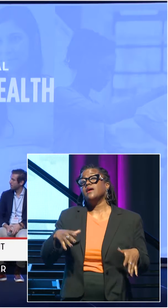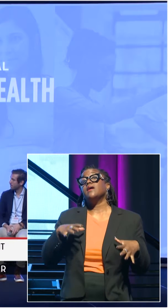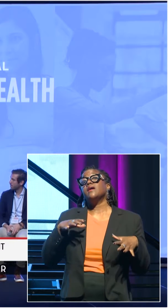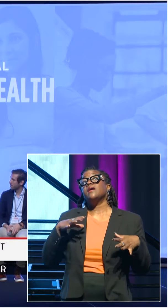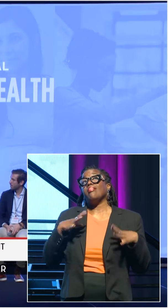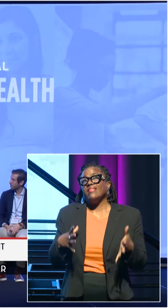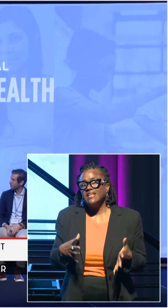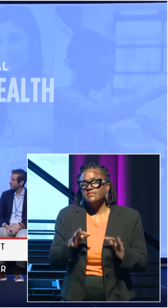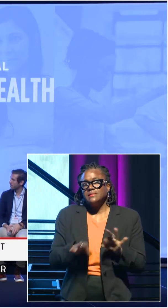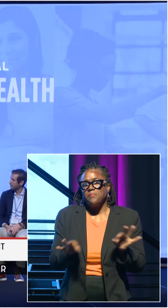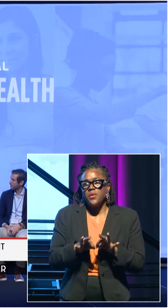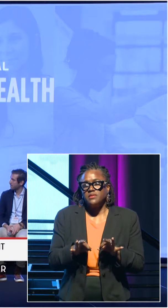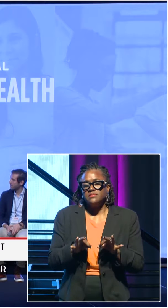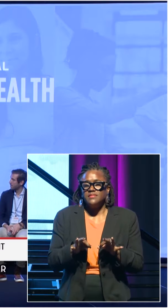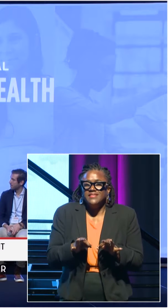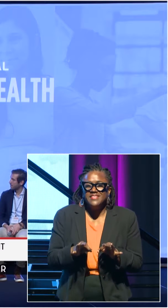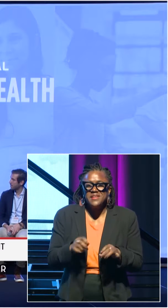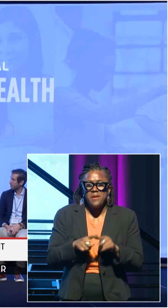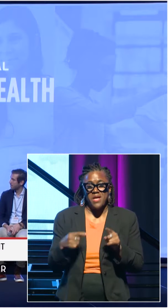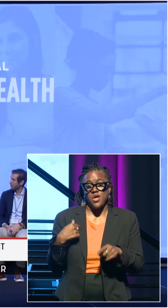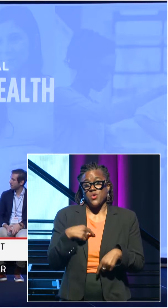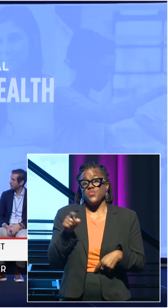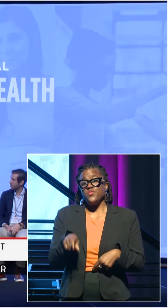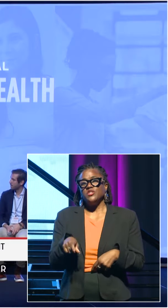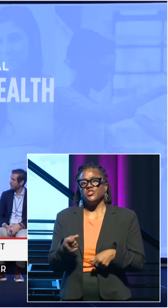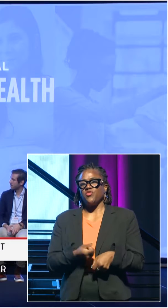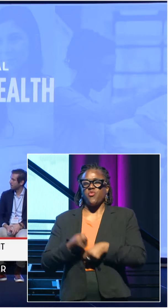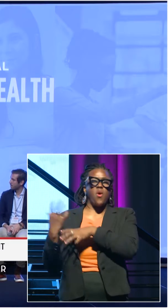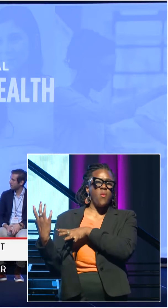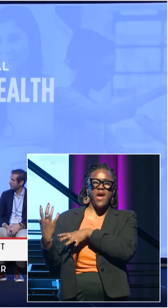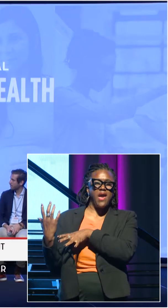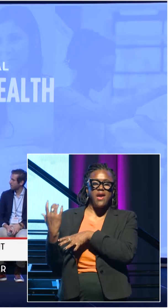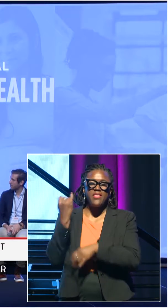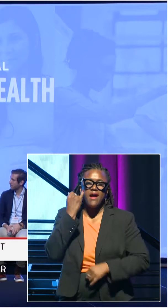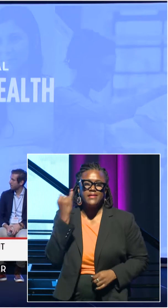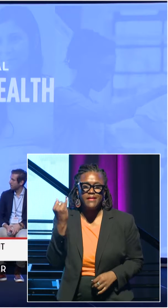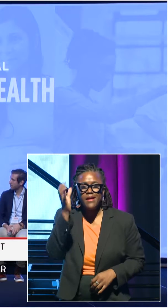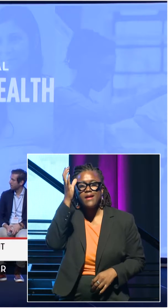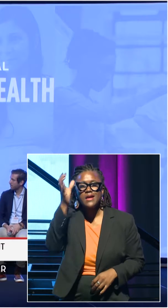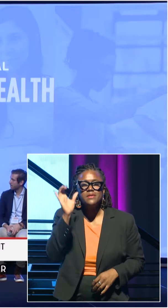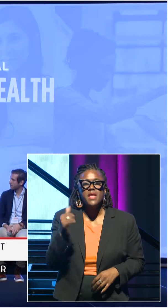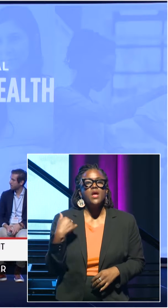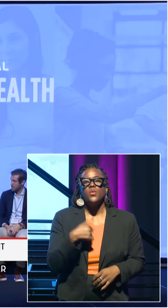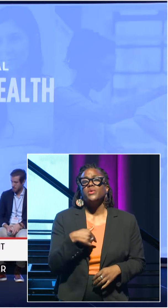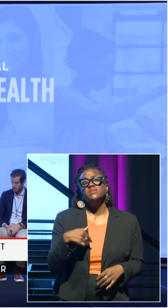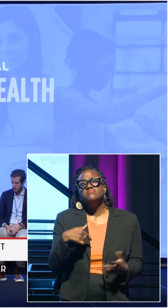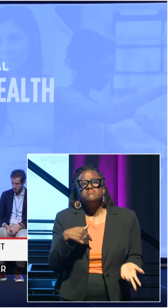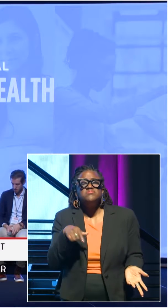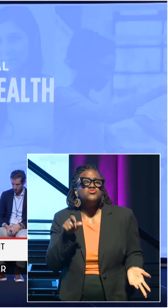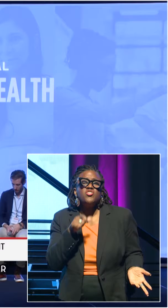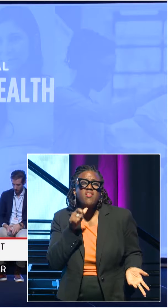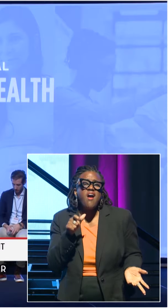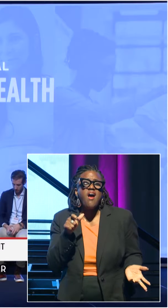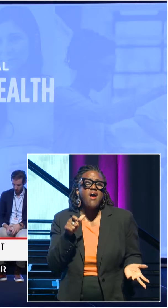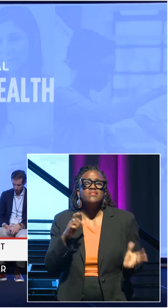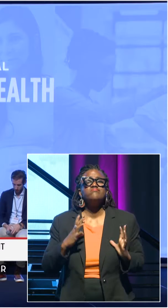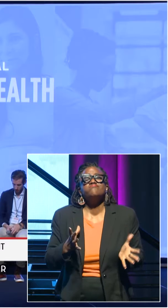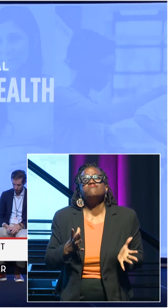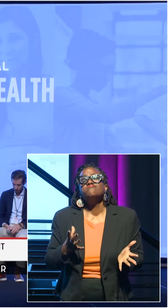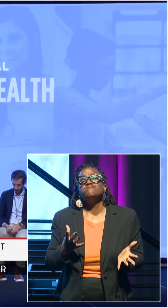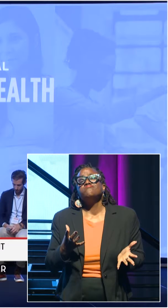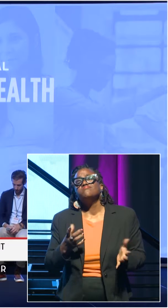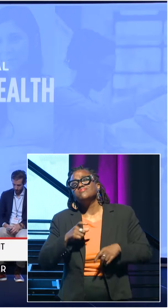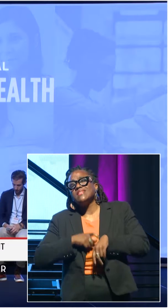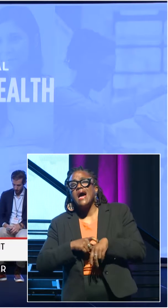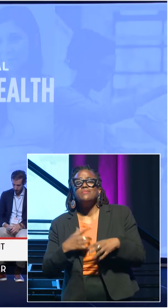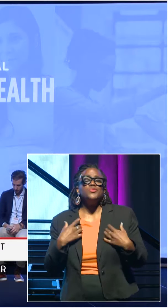important. But we should throw away this idea that we should not take the time to heal